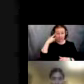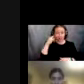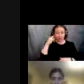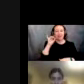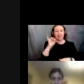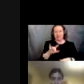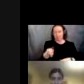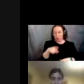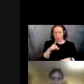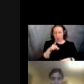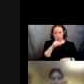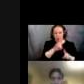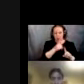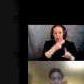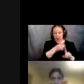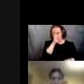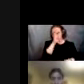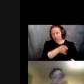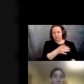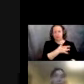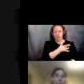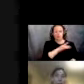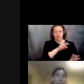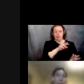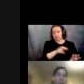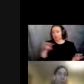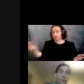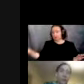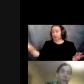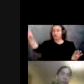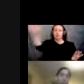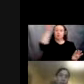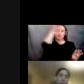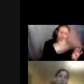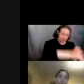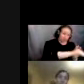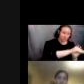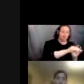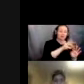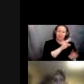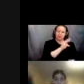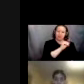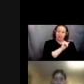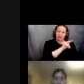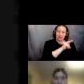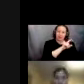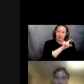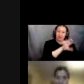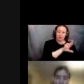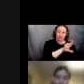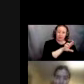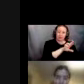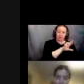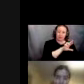there instead of from usually an assembly center. The rest, the other 9 camps, you went directly from an assembly